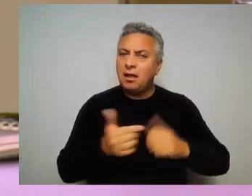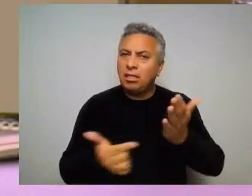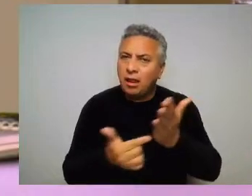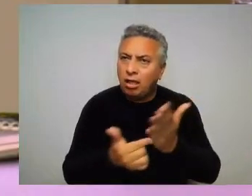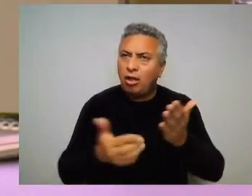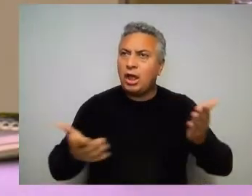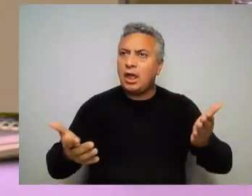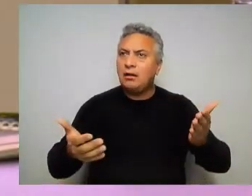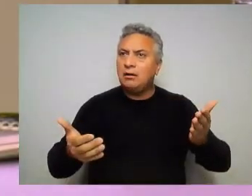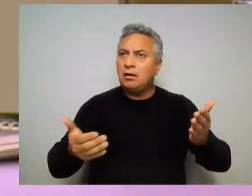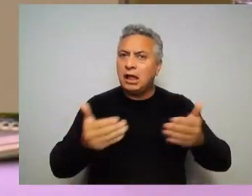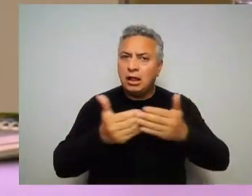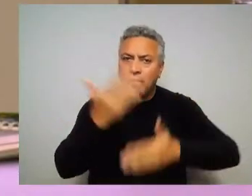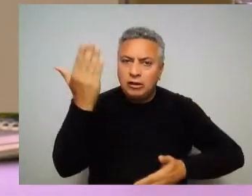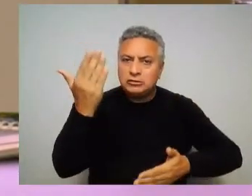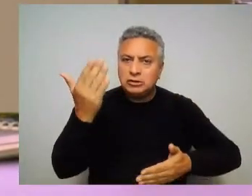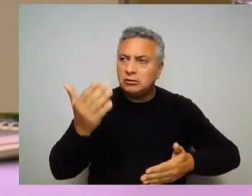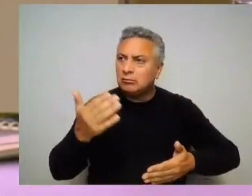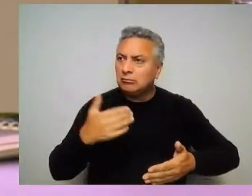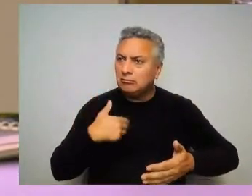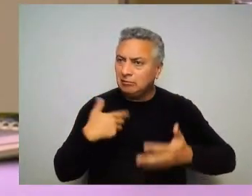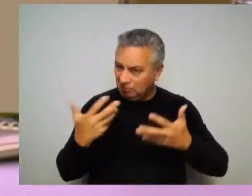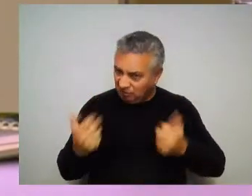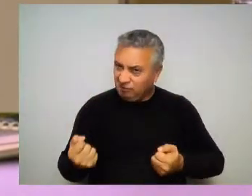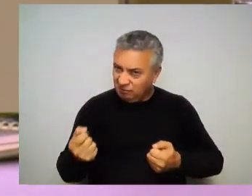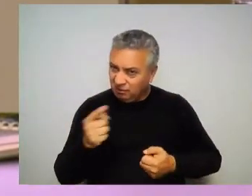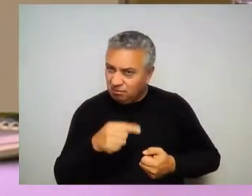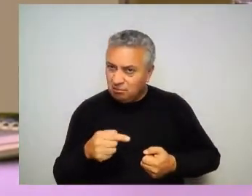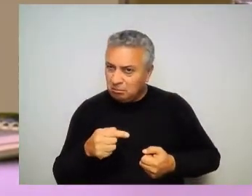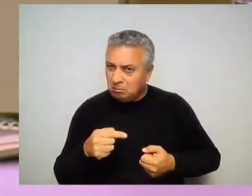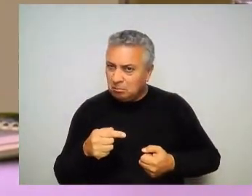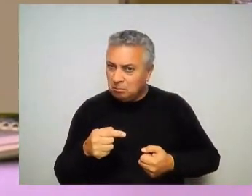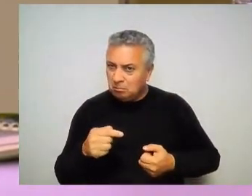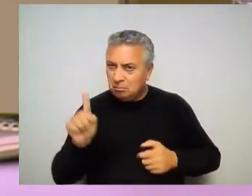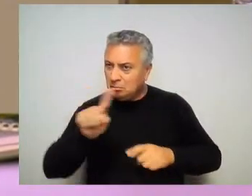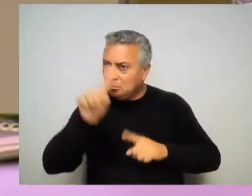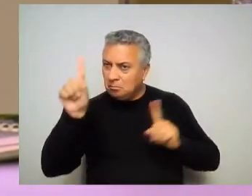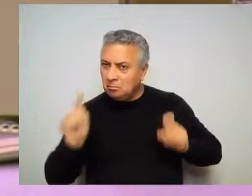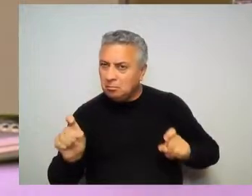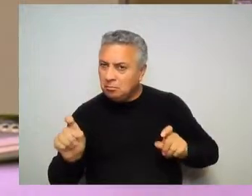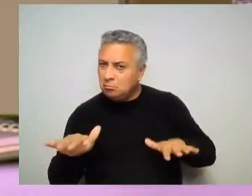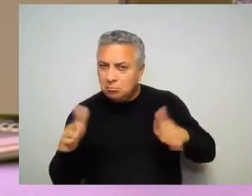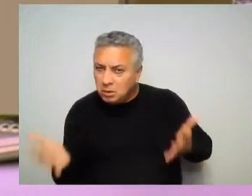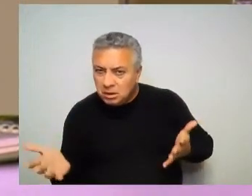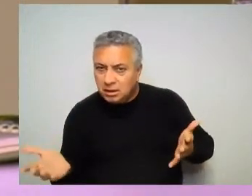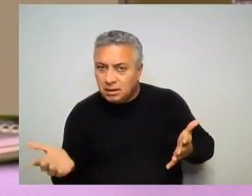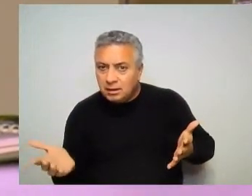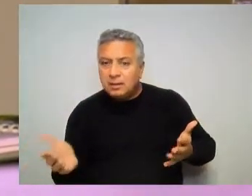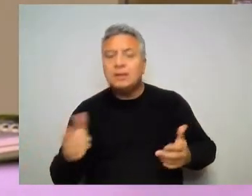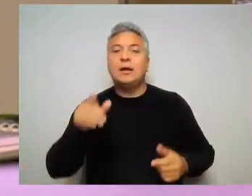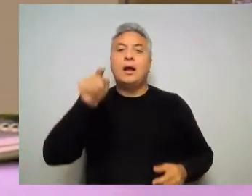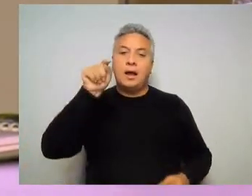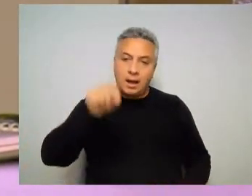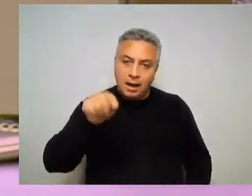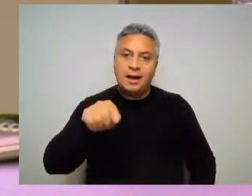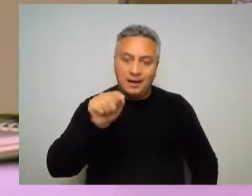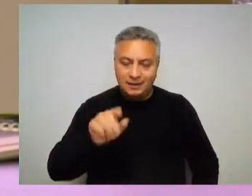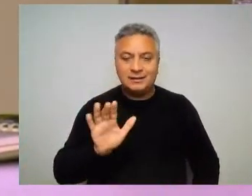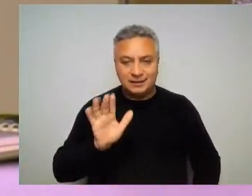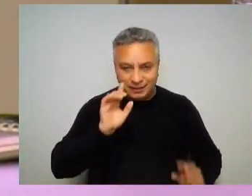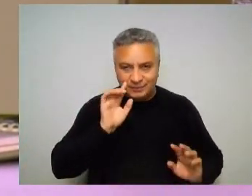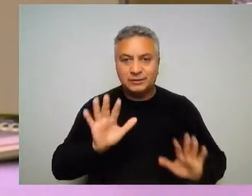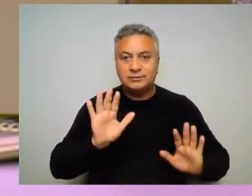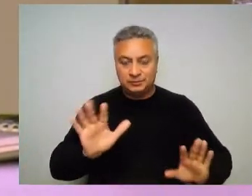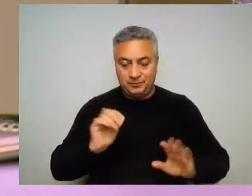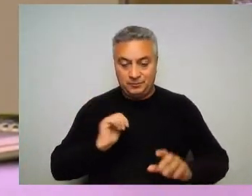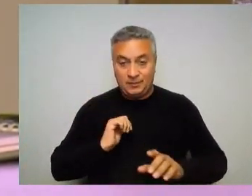science, technology, and innovation? And probably it is a question that could be a tricky